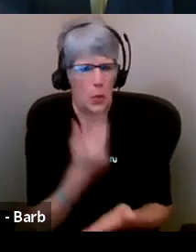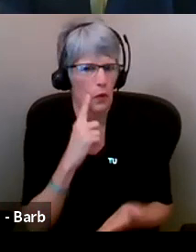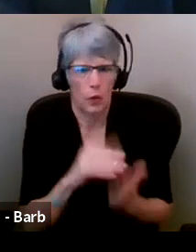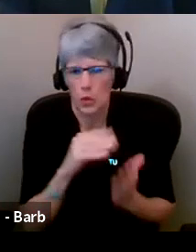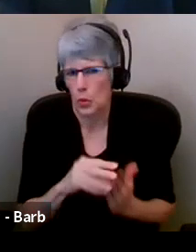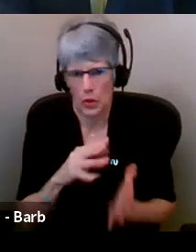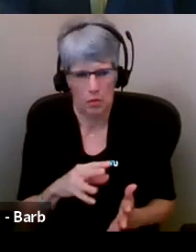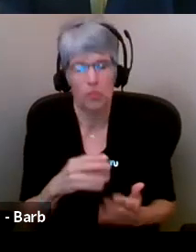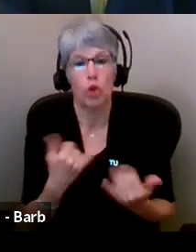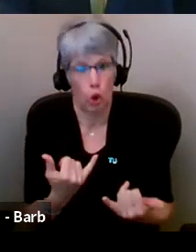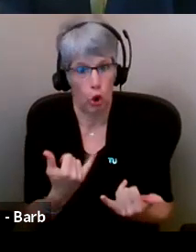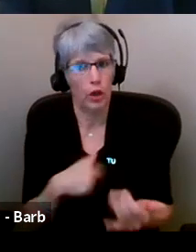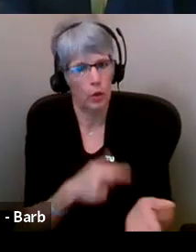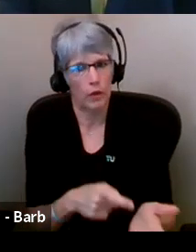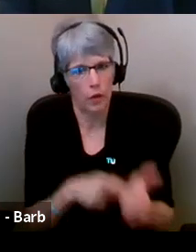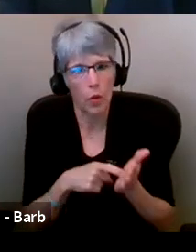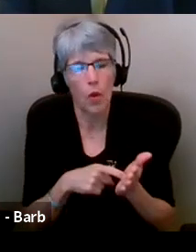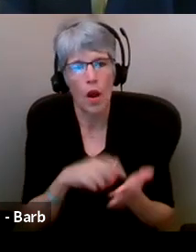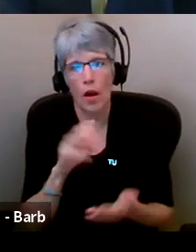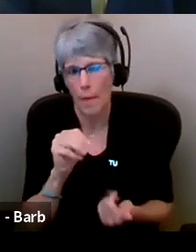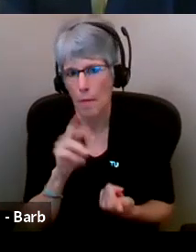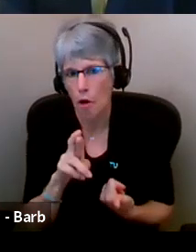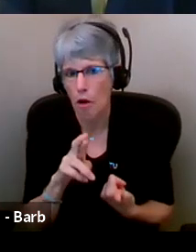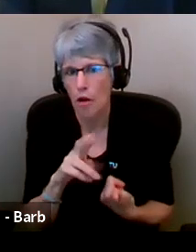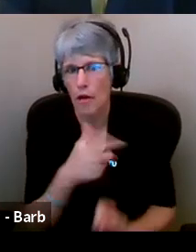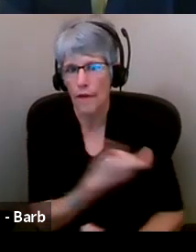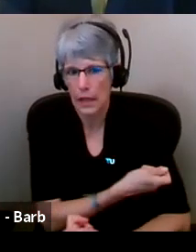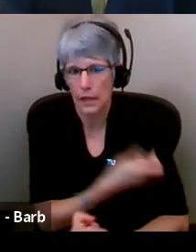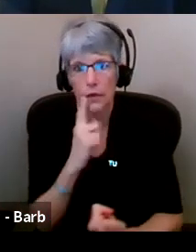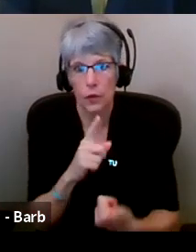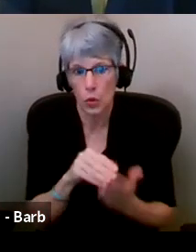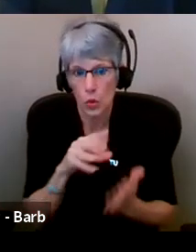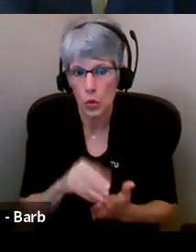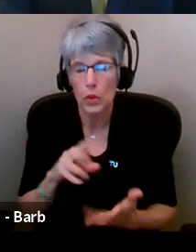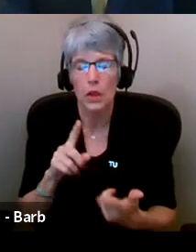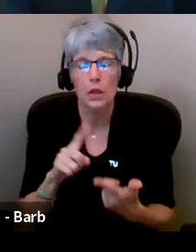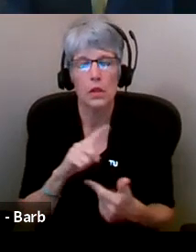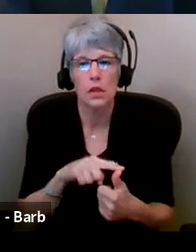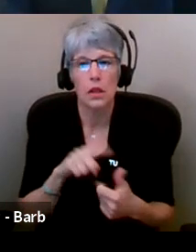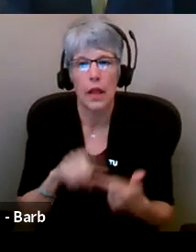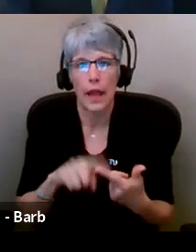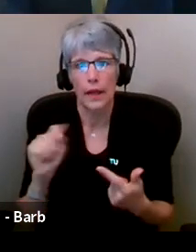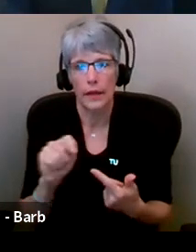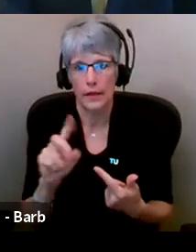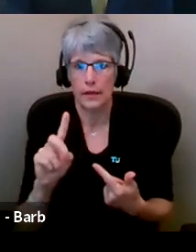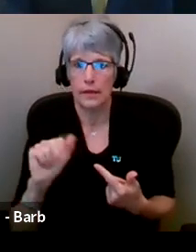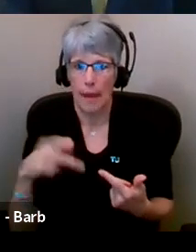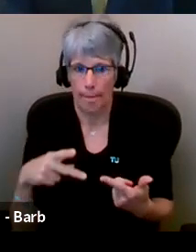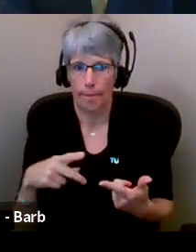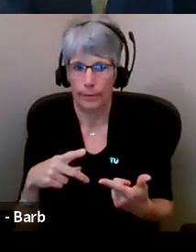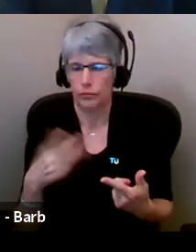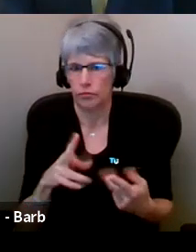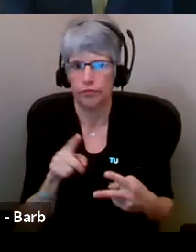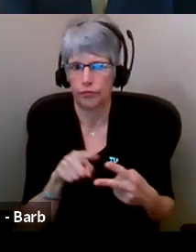do currently require the MMR vaccine for students as well as the Tdap for students.